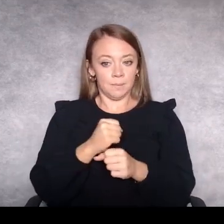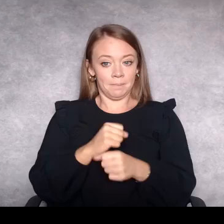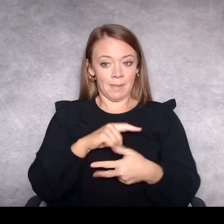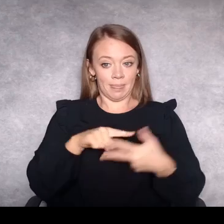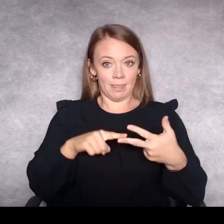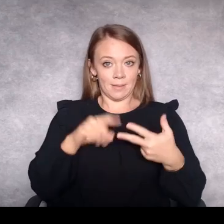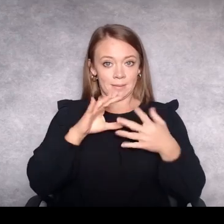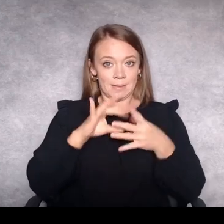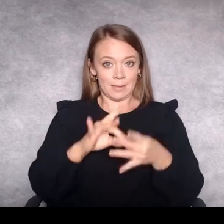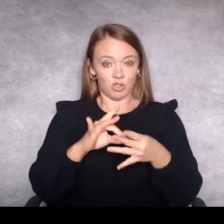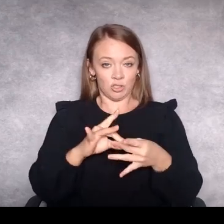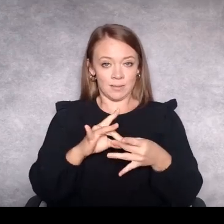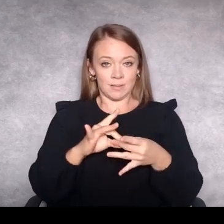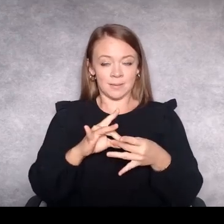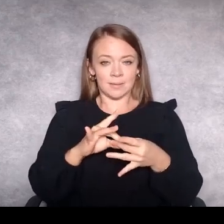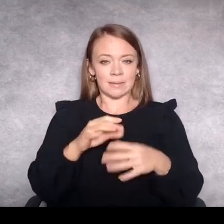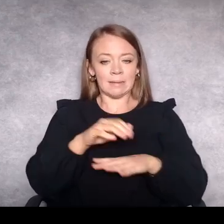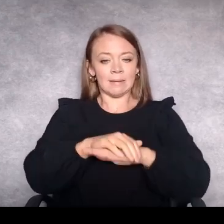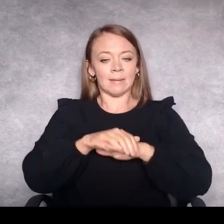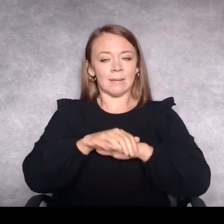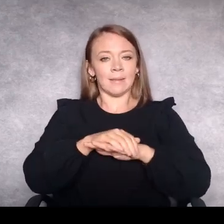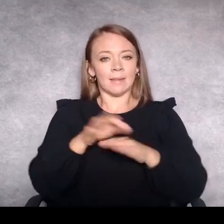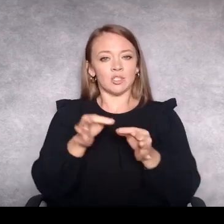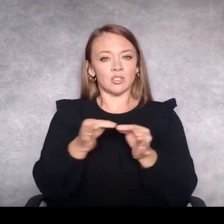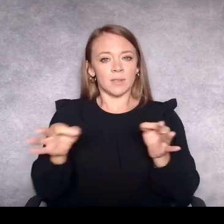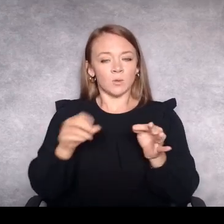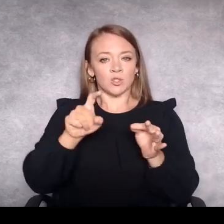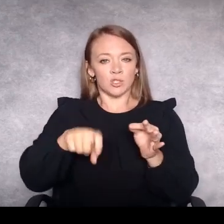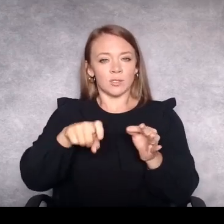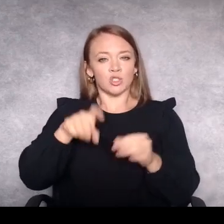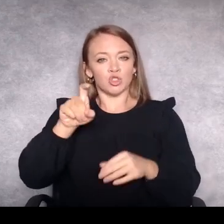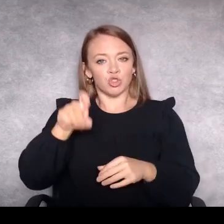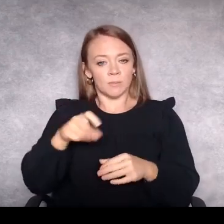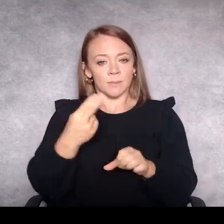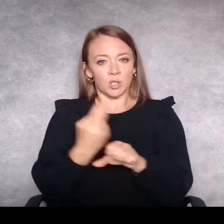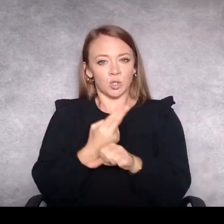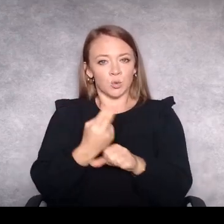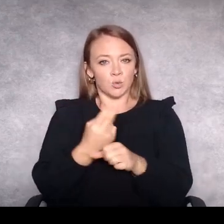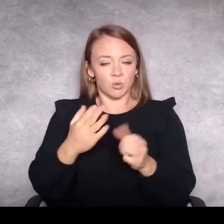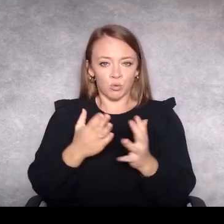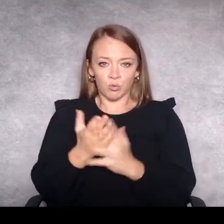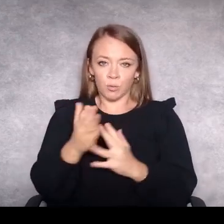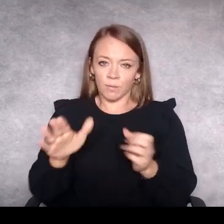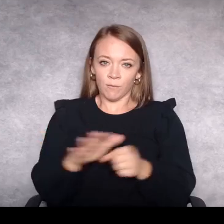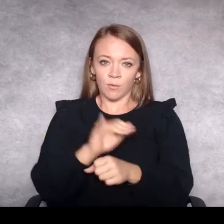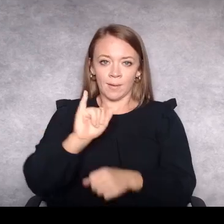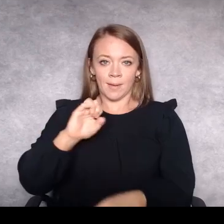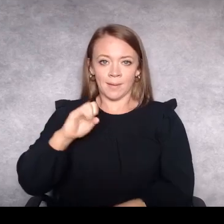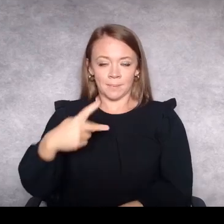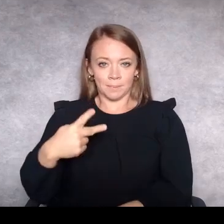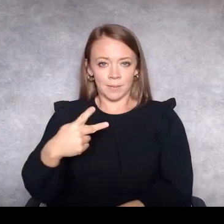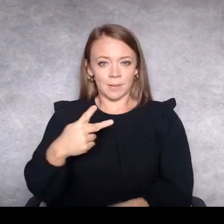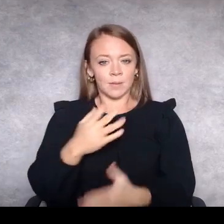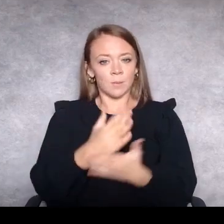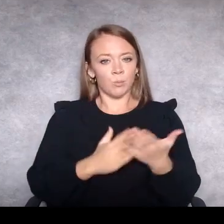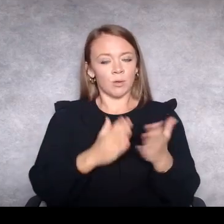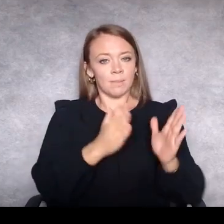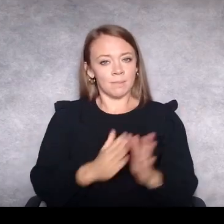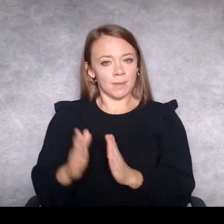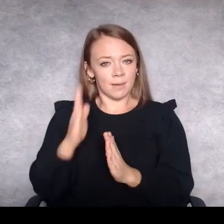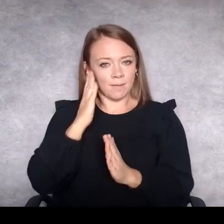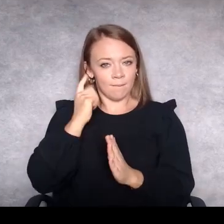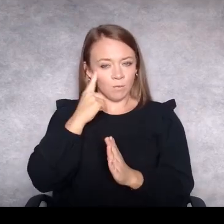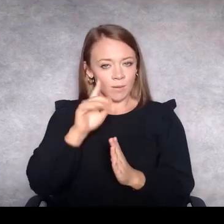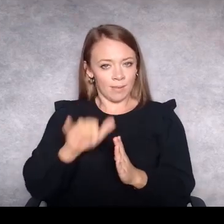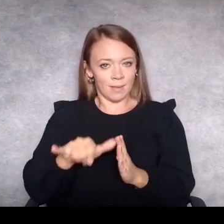To make those connections, English language needs should be integrated and documented throughout the IEP as part of